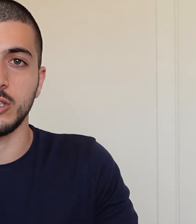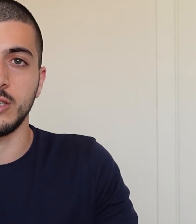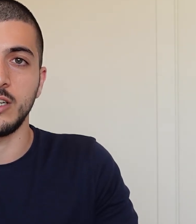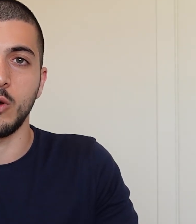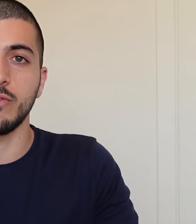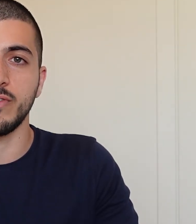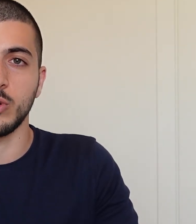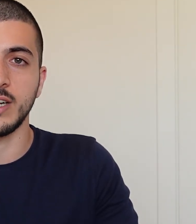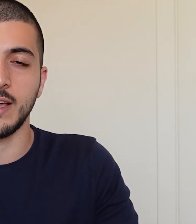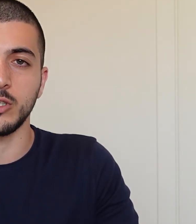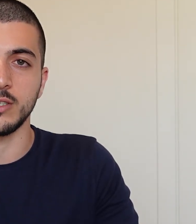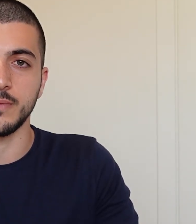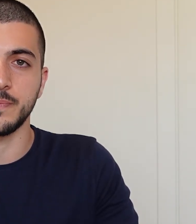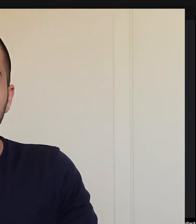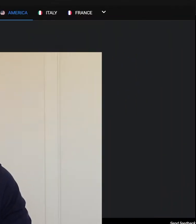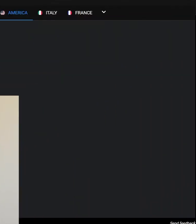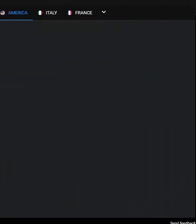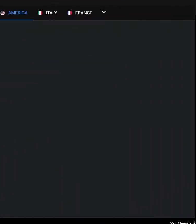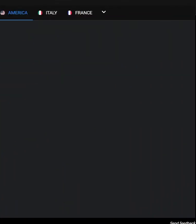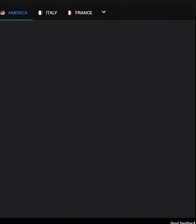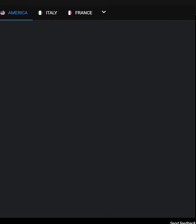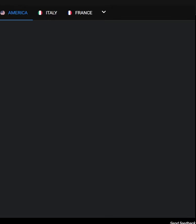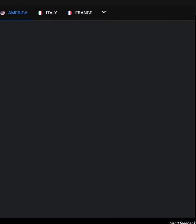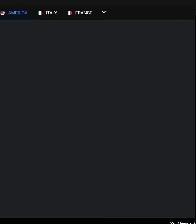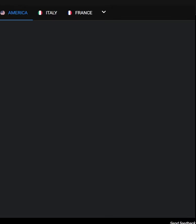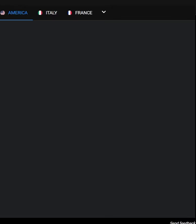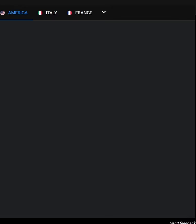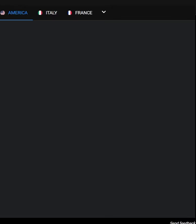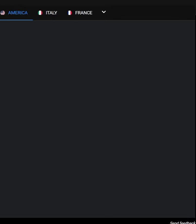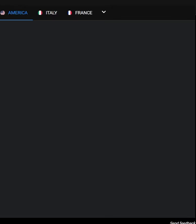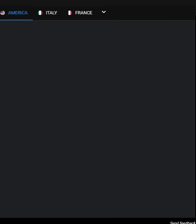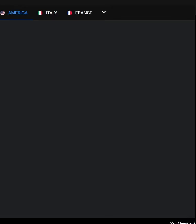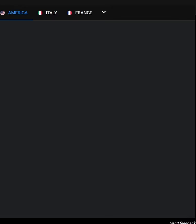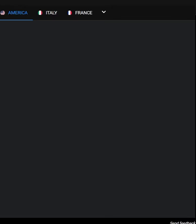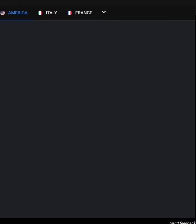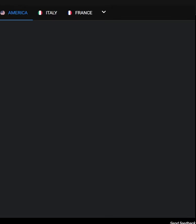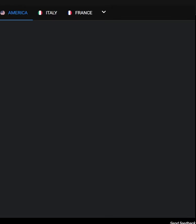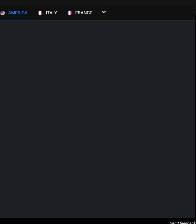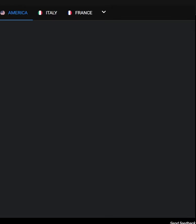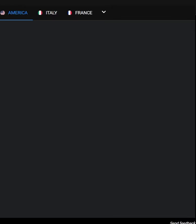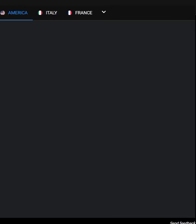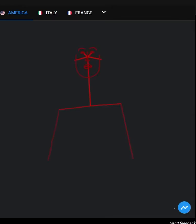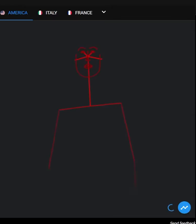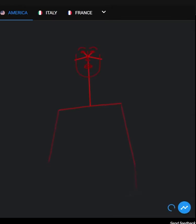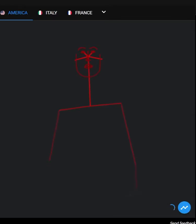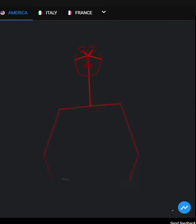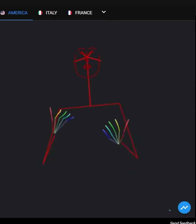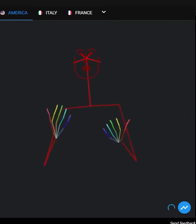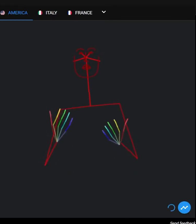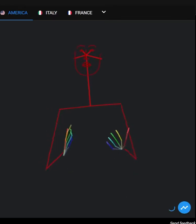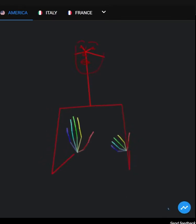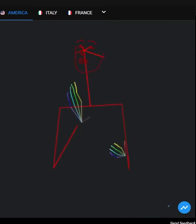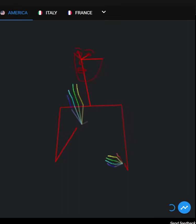translation in over 40 languages. The algorithm allows us to decouple the language pairs and so we can not only